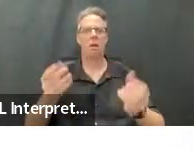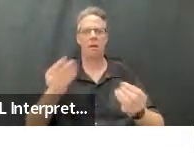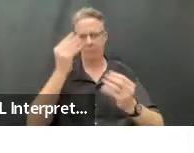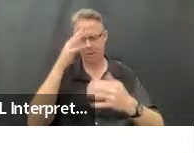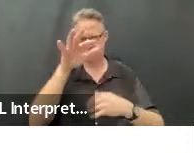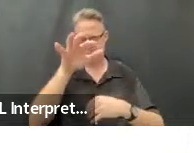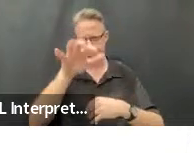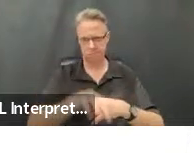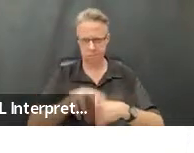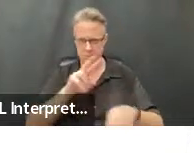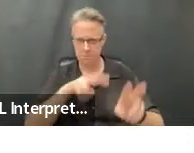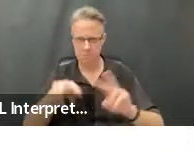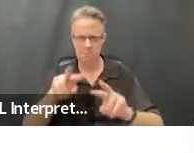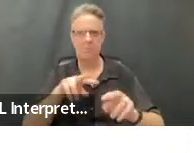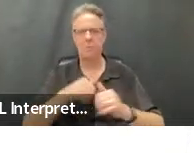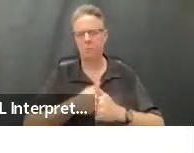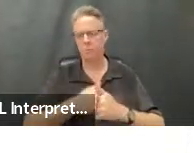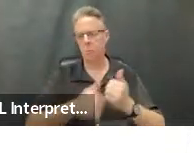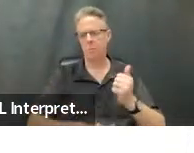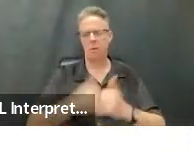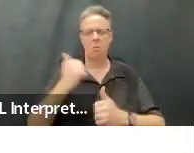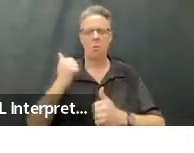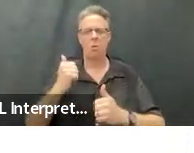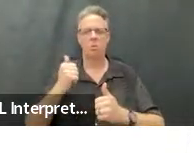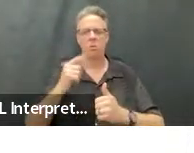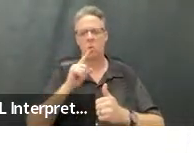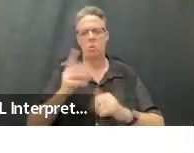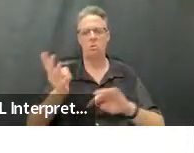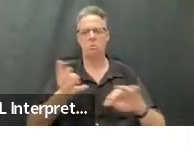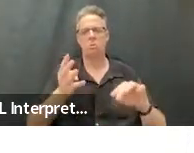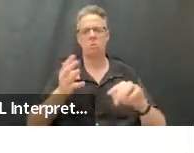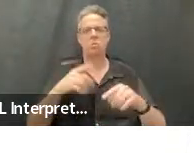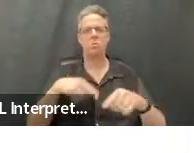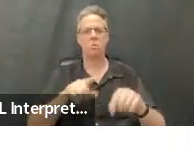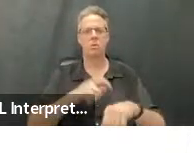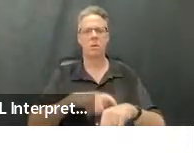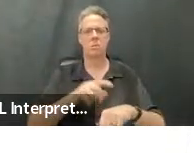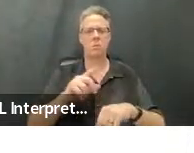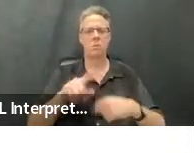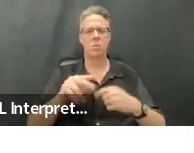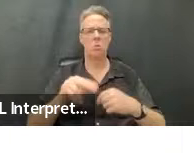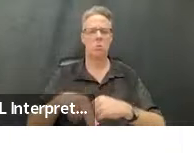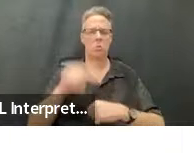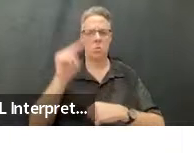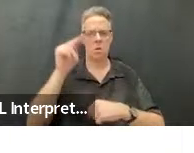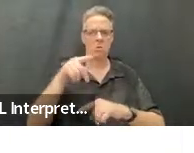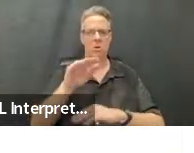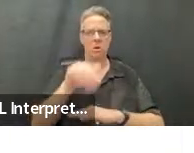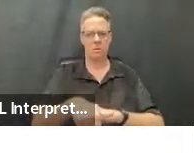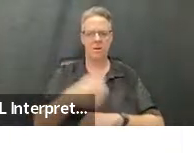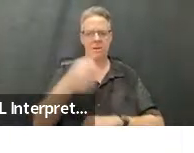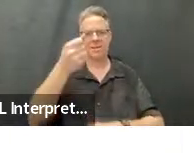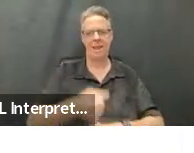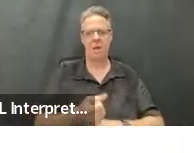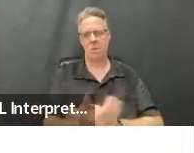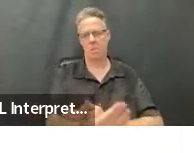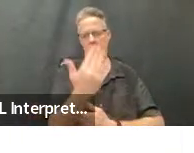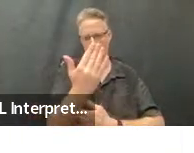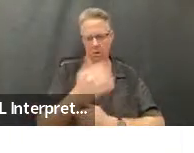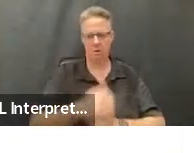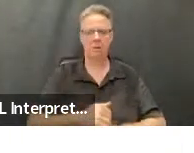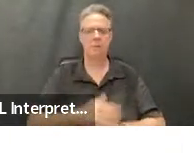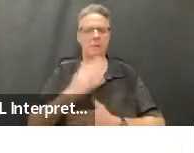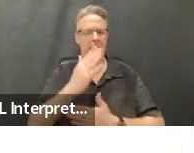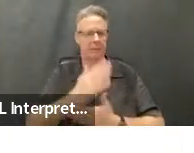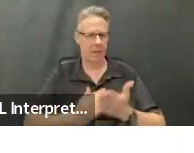but some of the, well, I mentioned most of the flows are peak period, peak direction. So northbound PM, southbound AM. There are some